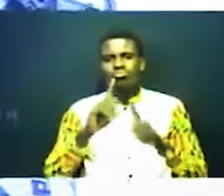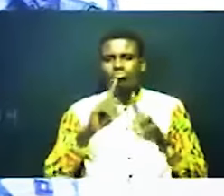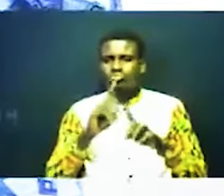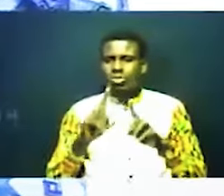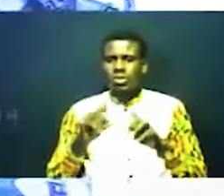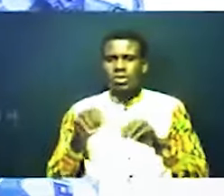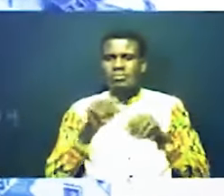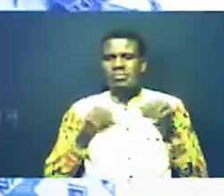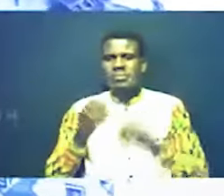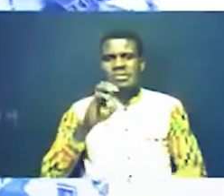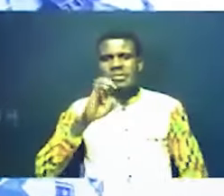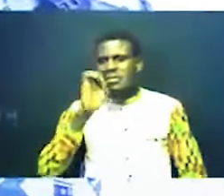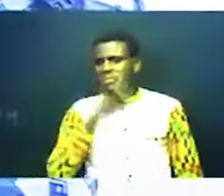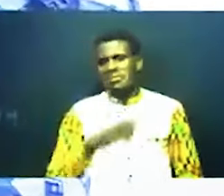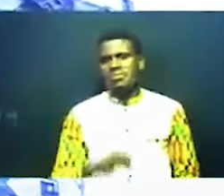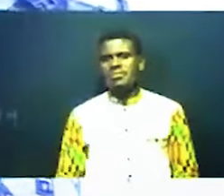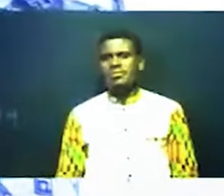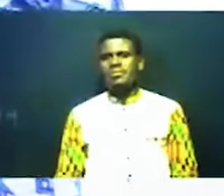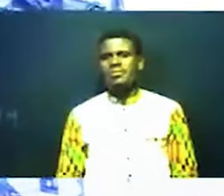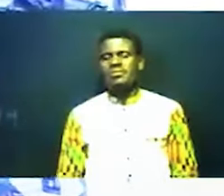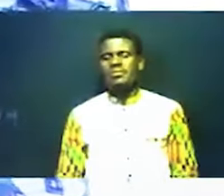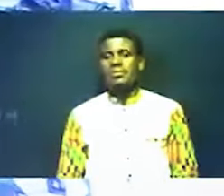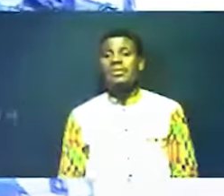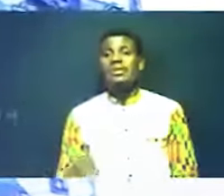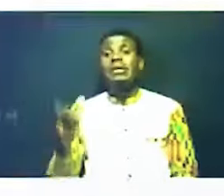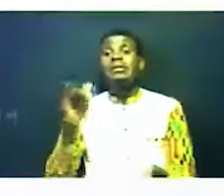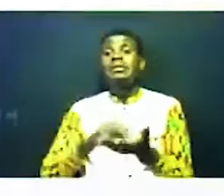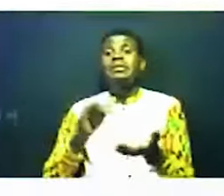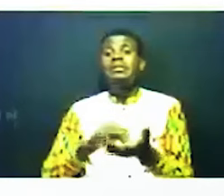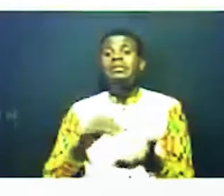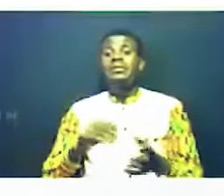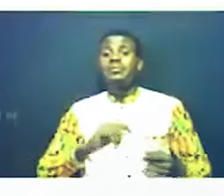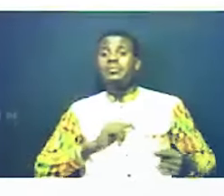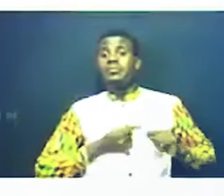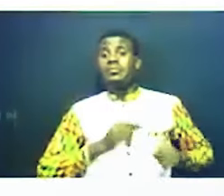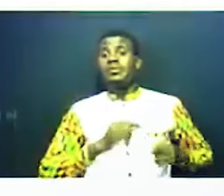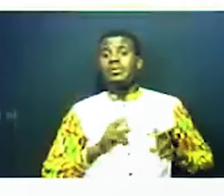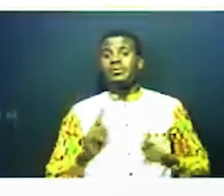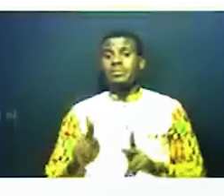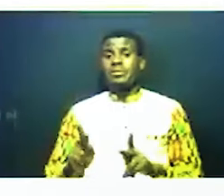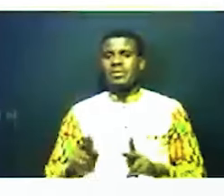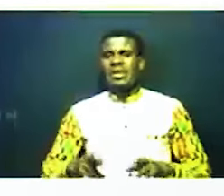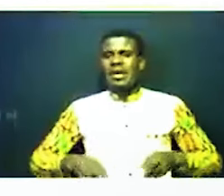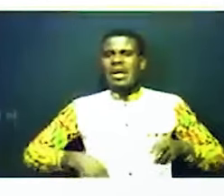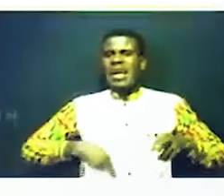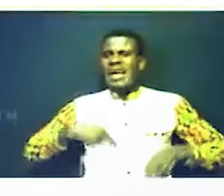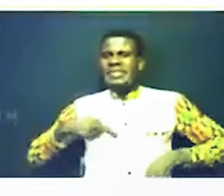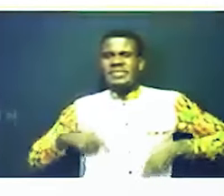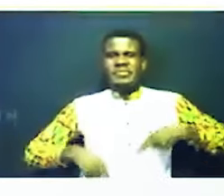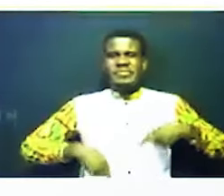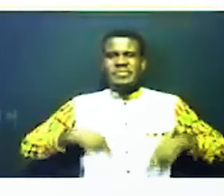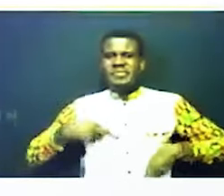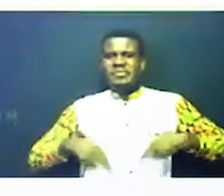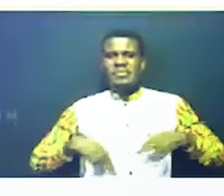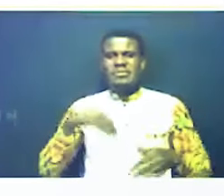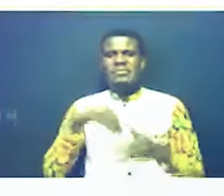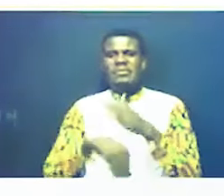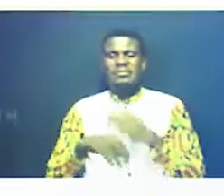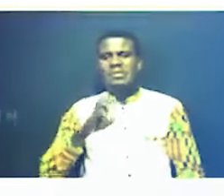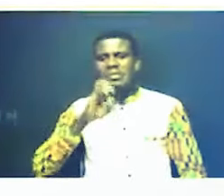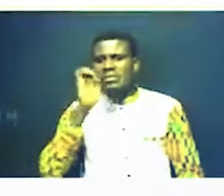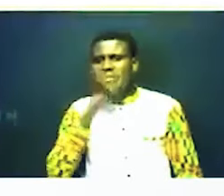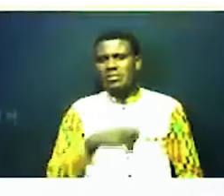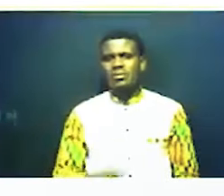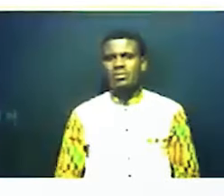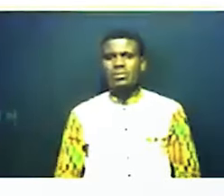talkers. Bitter people rejoice in evil. So when you see that you are